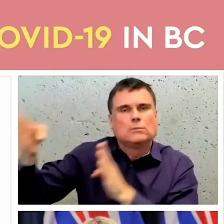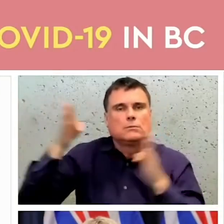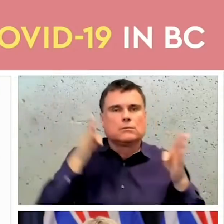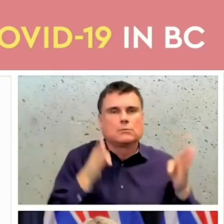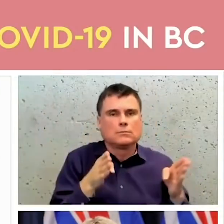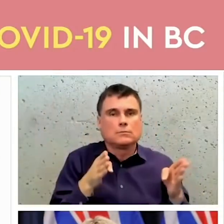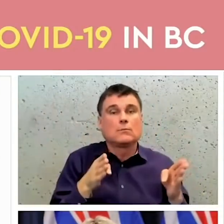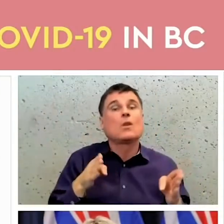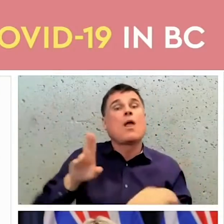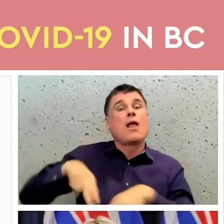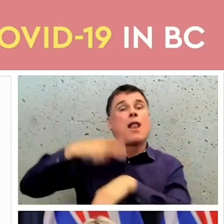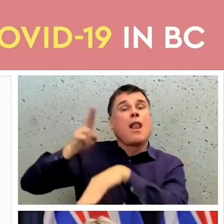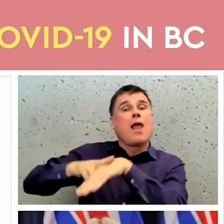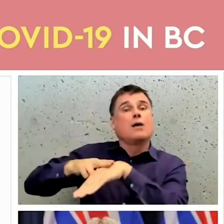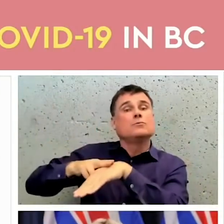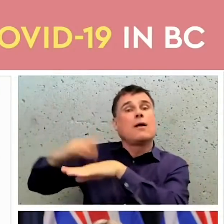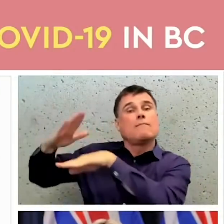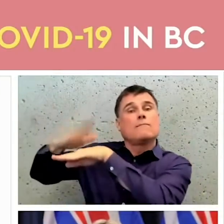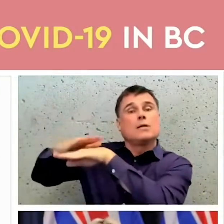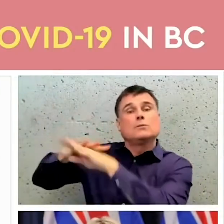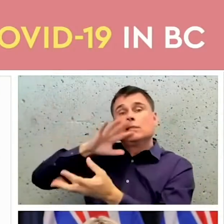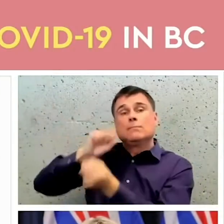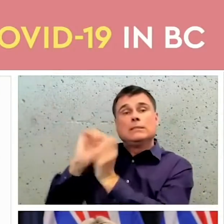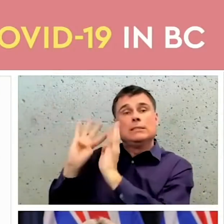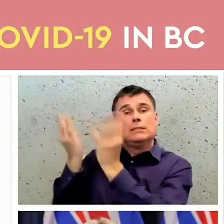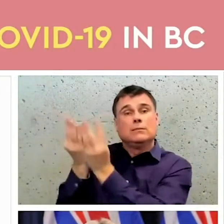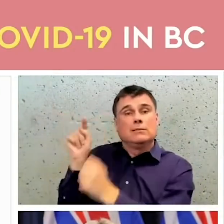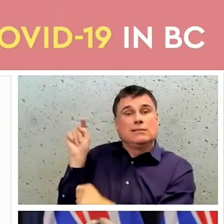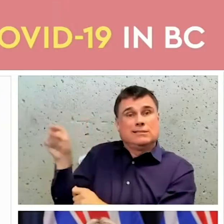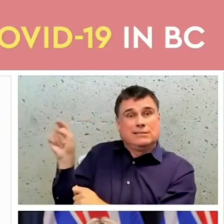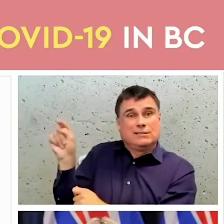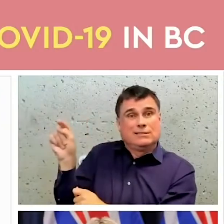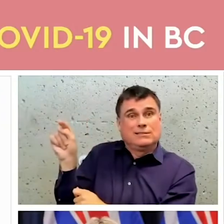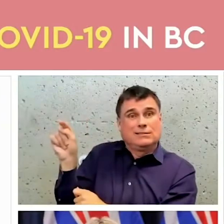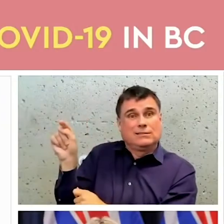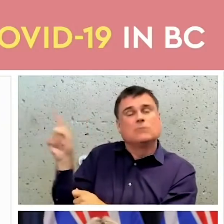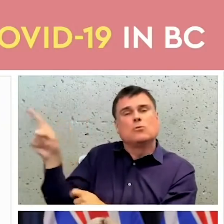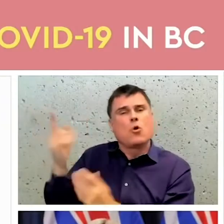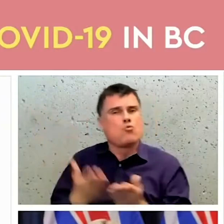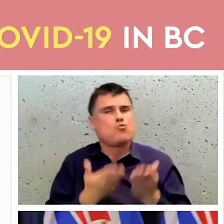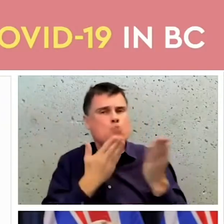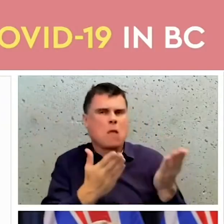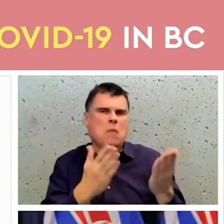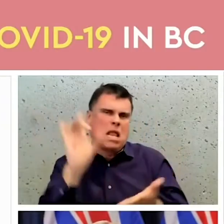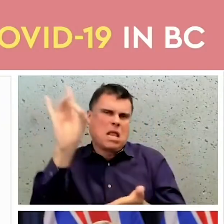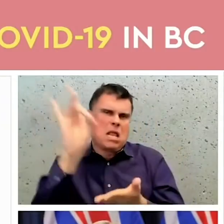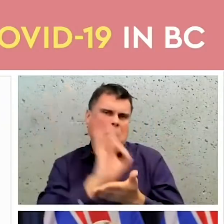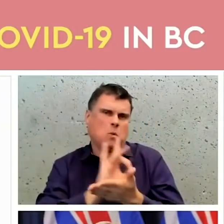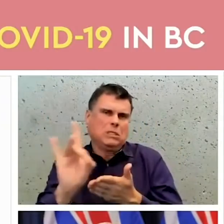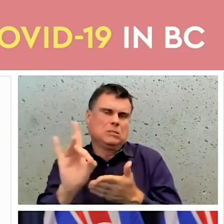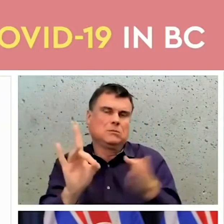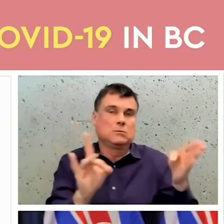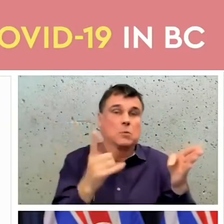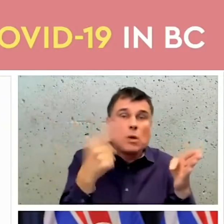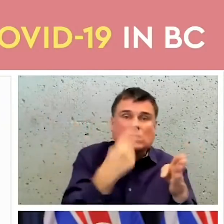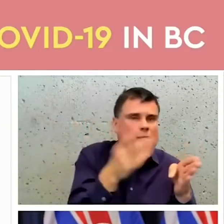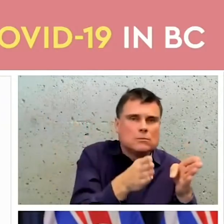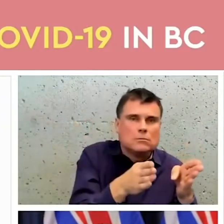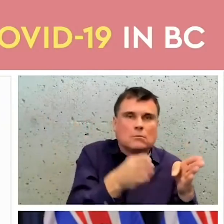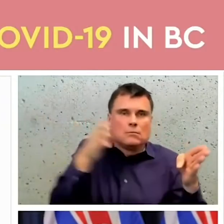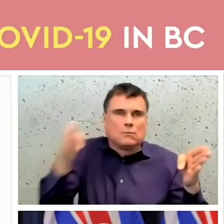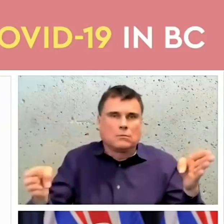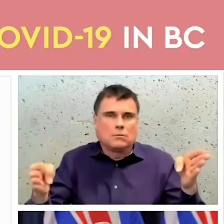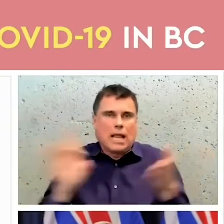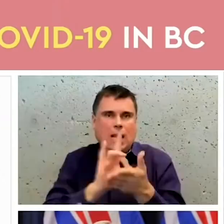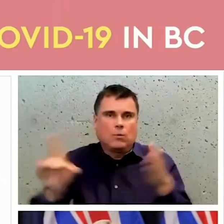weeks between dose 1 and dose 2. And we'll be using that for the most case here in BC as well. One other thing that